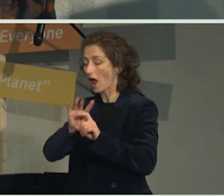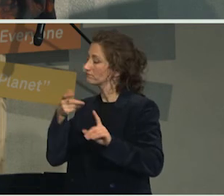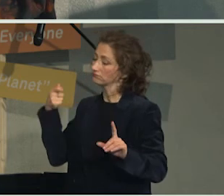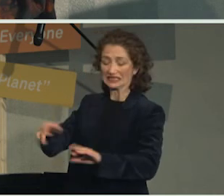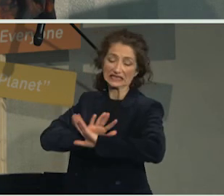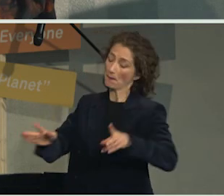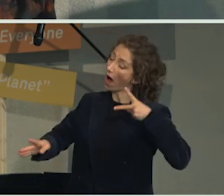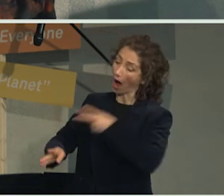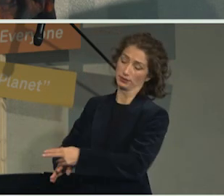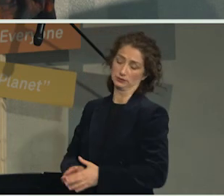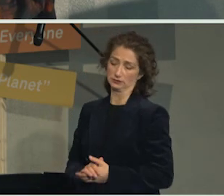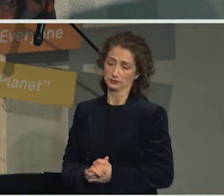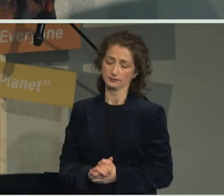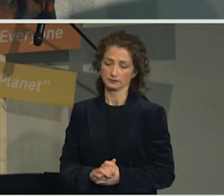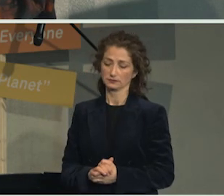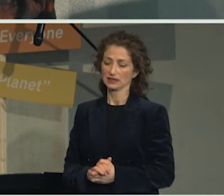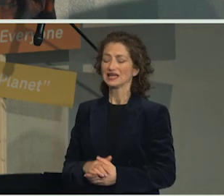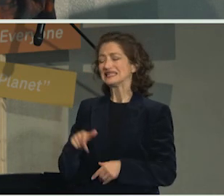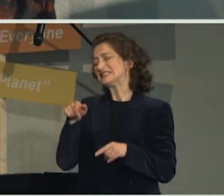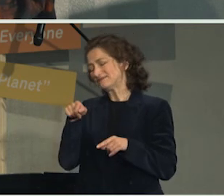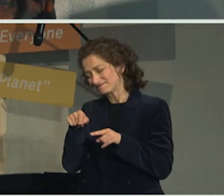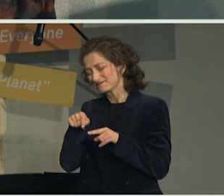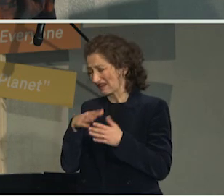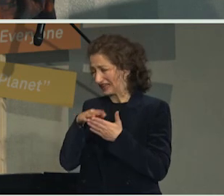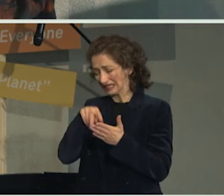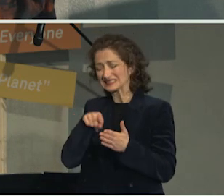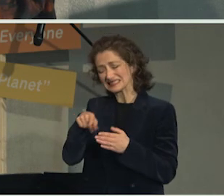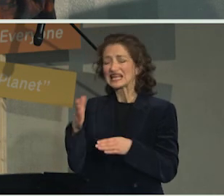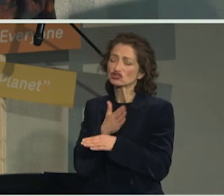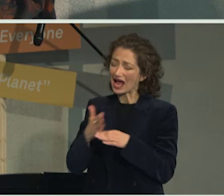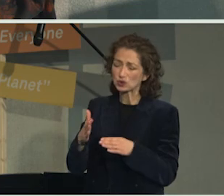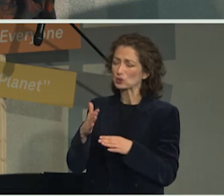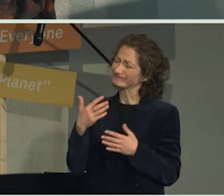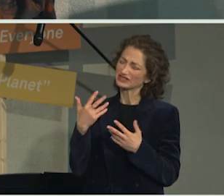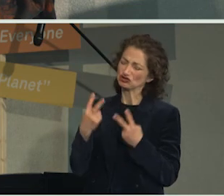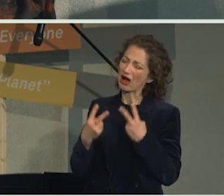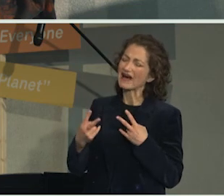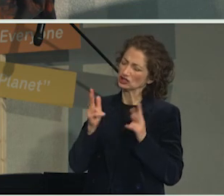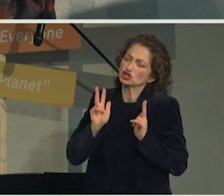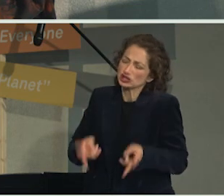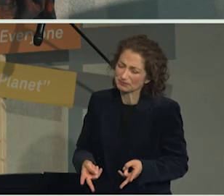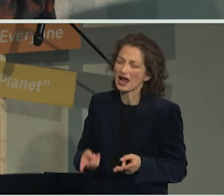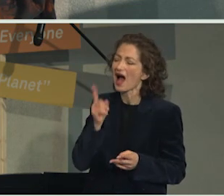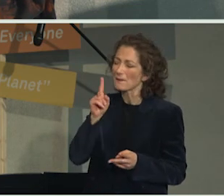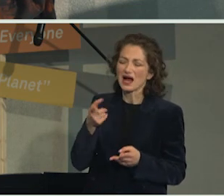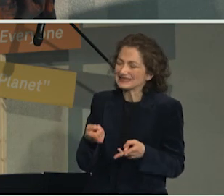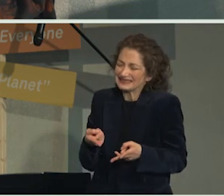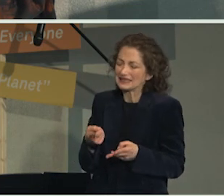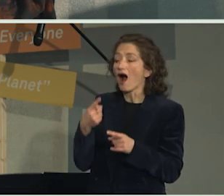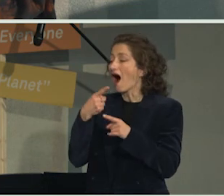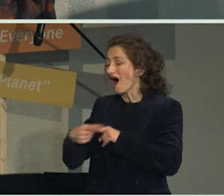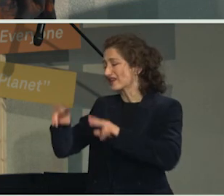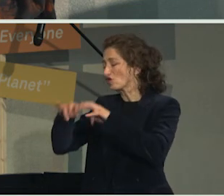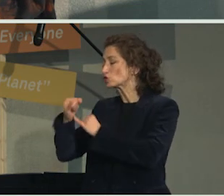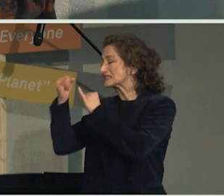This decision was made with deep regret, but was deemed to be, however, necessary to remain competitive faced with other